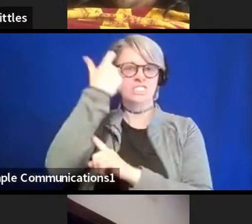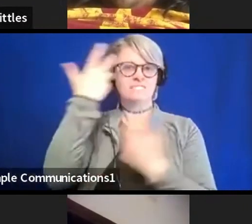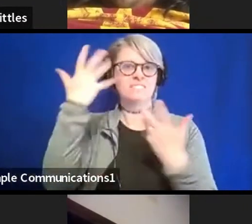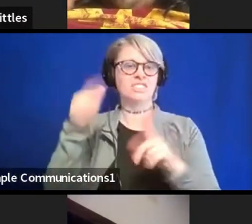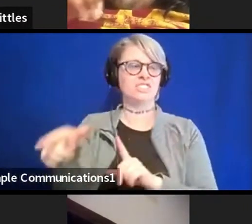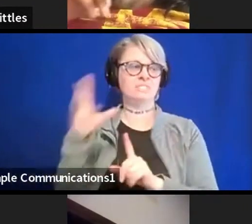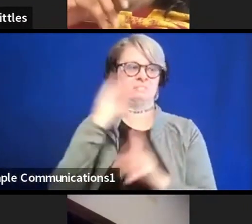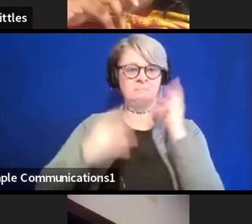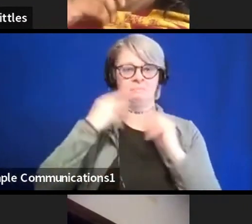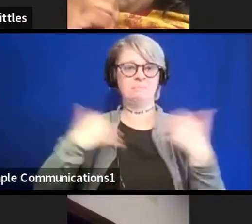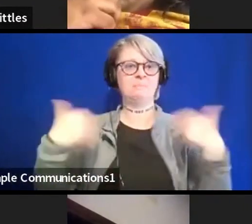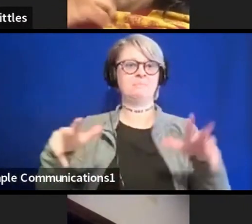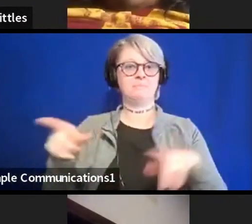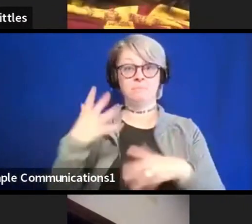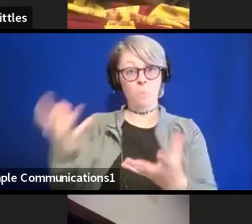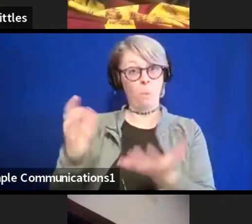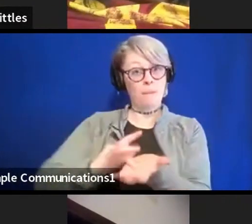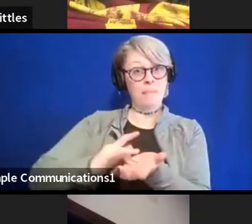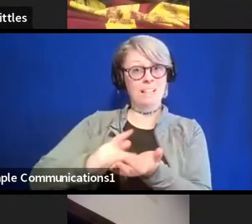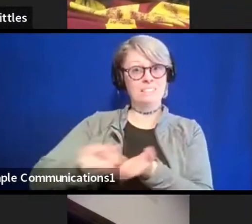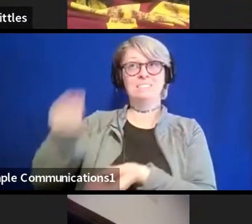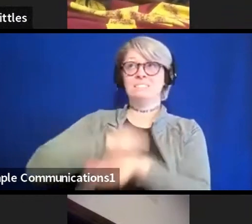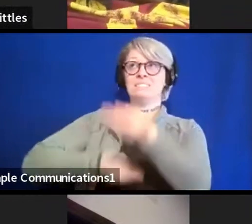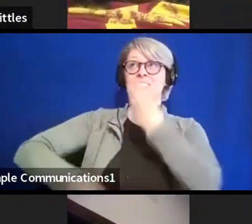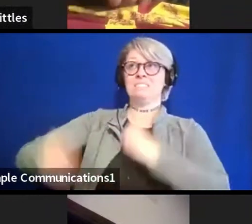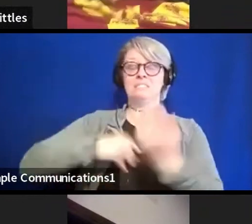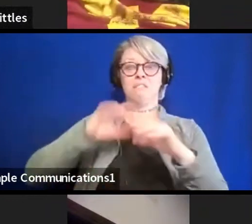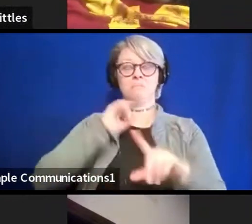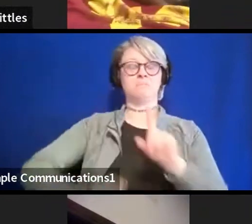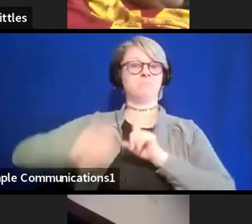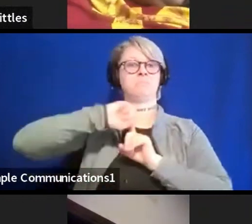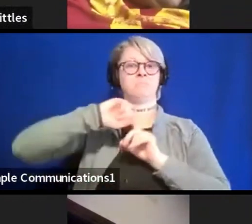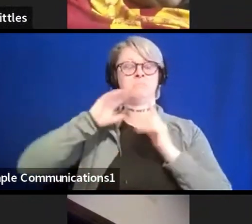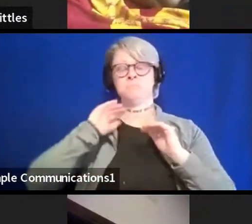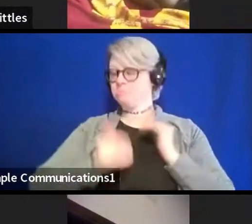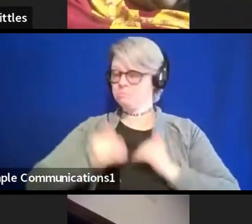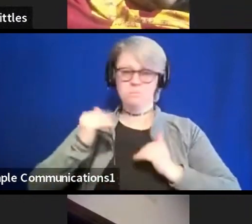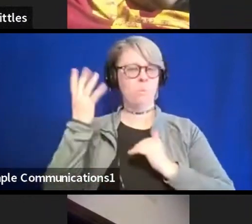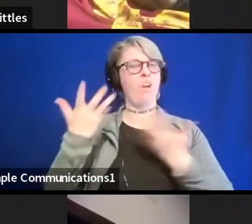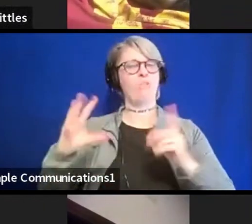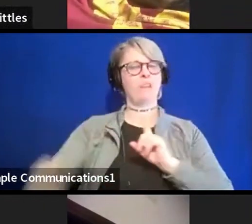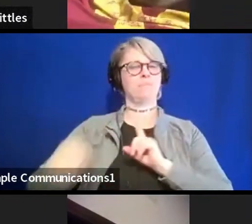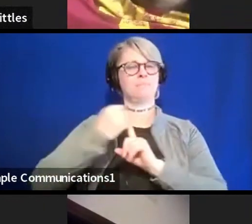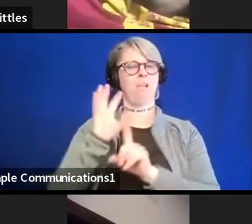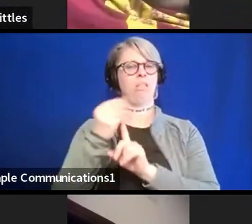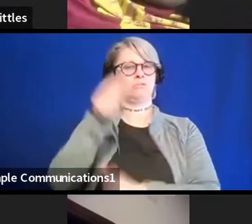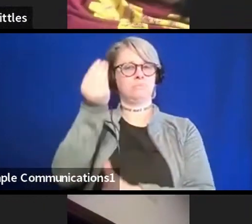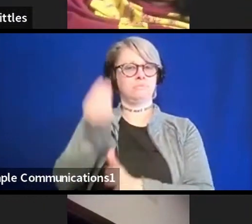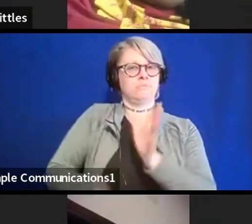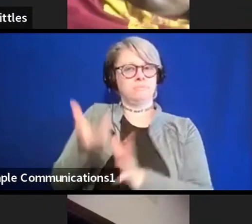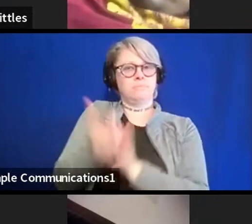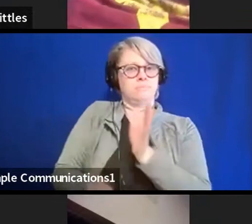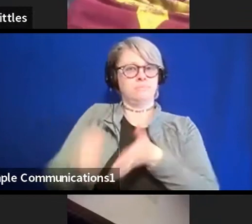be is on, say, pills, if that's going to make them drowsy, because they've lost their cultural already. They want to get the